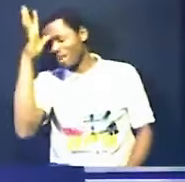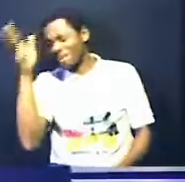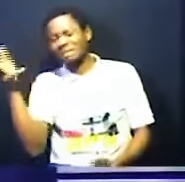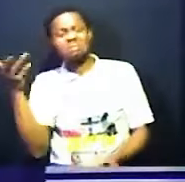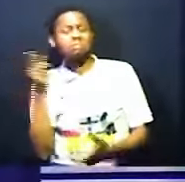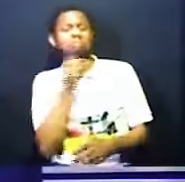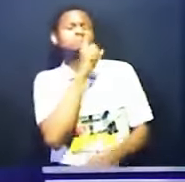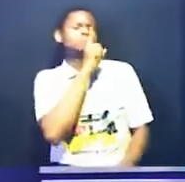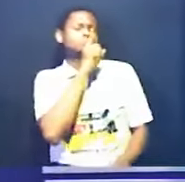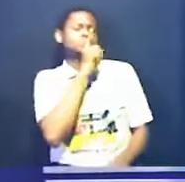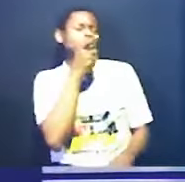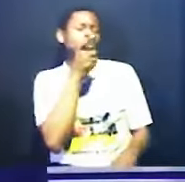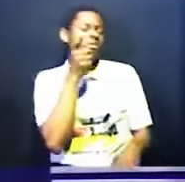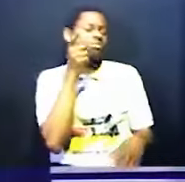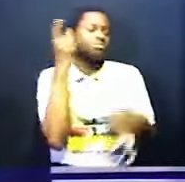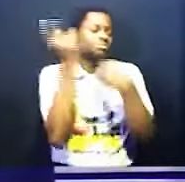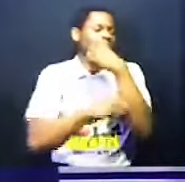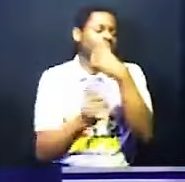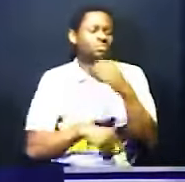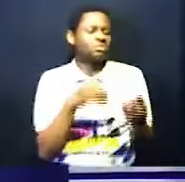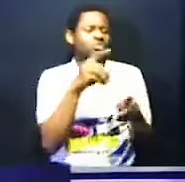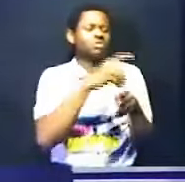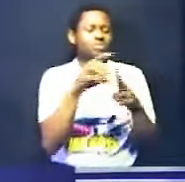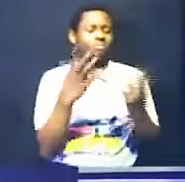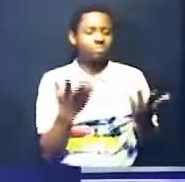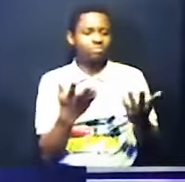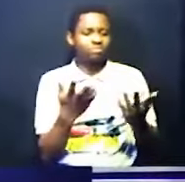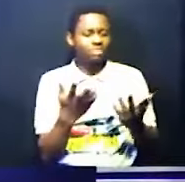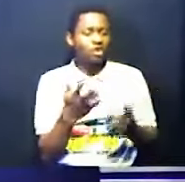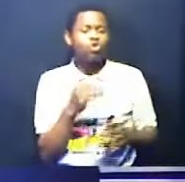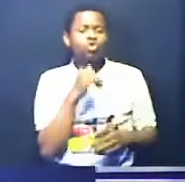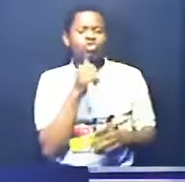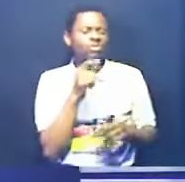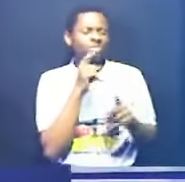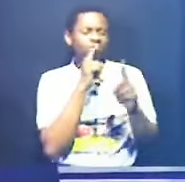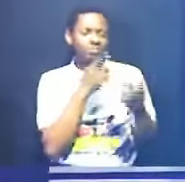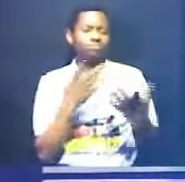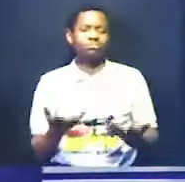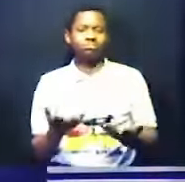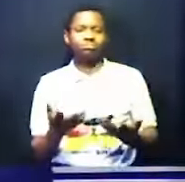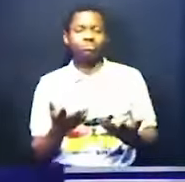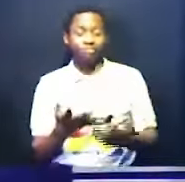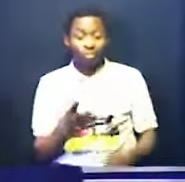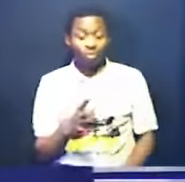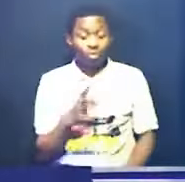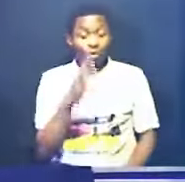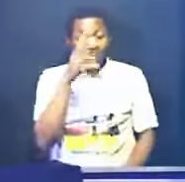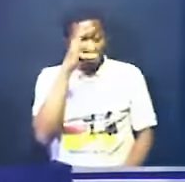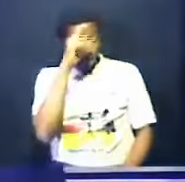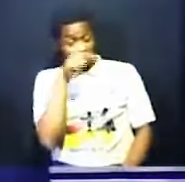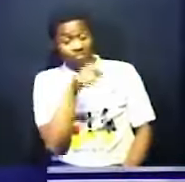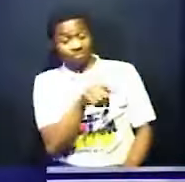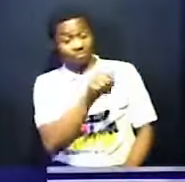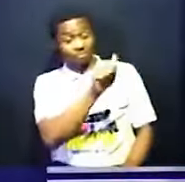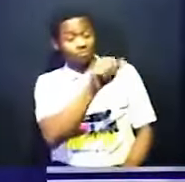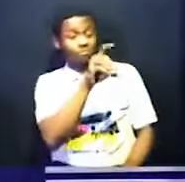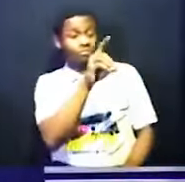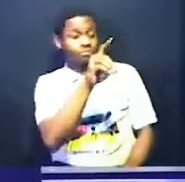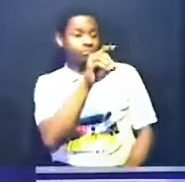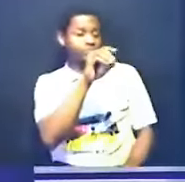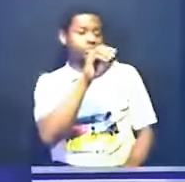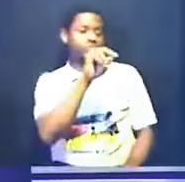But that is not the answer. See, Adonijah or Adonijah's self-seeking